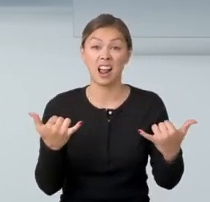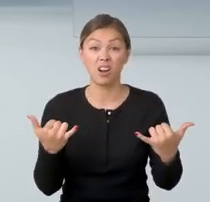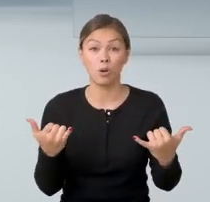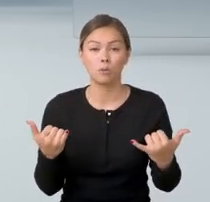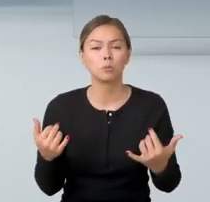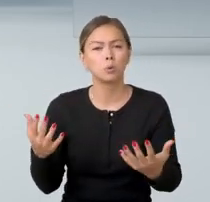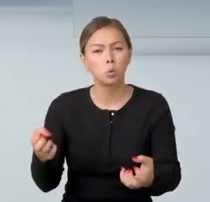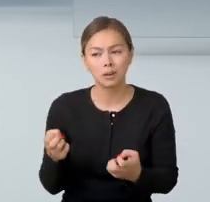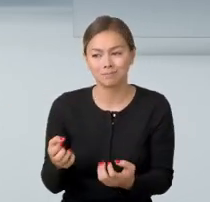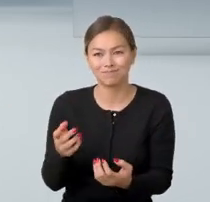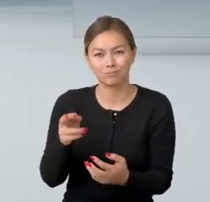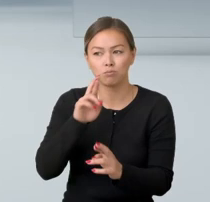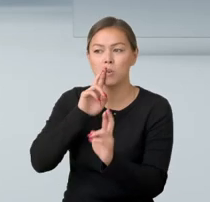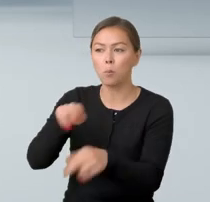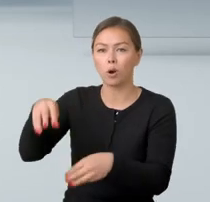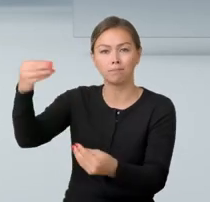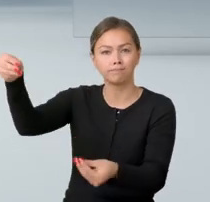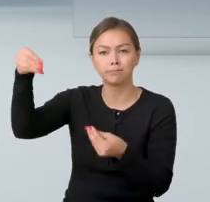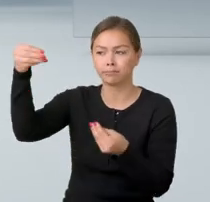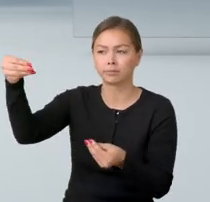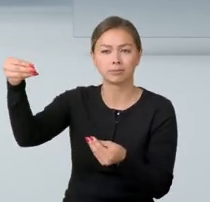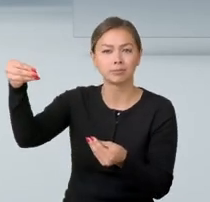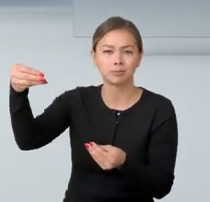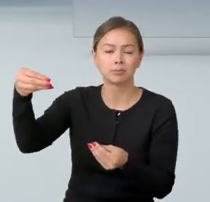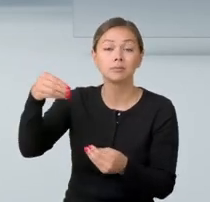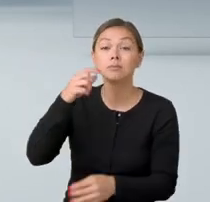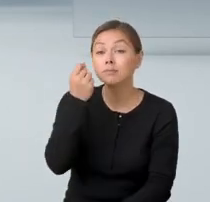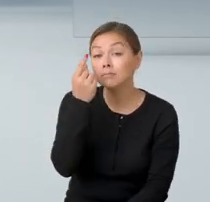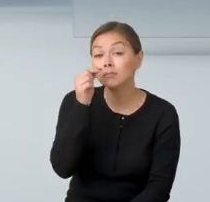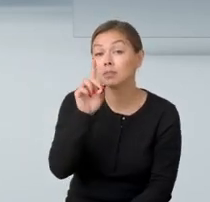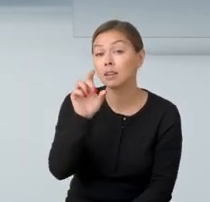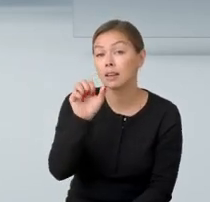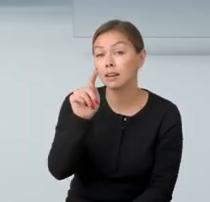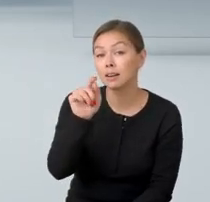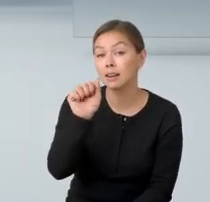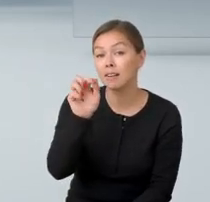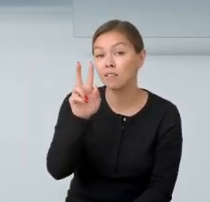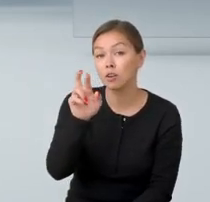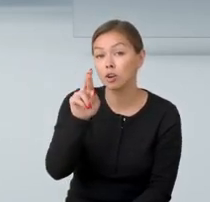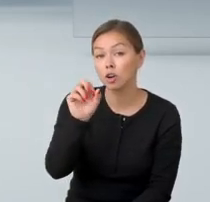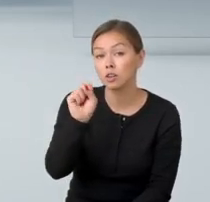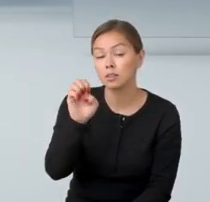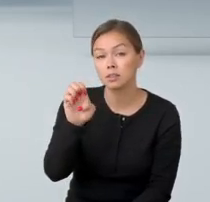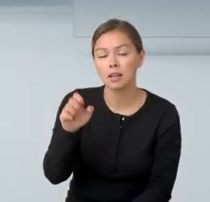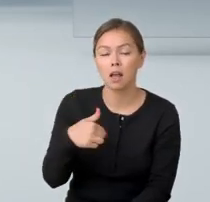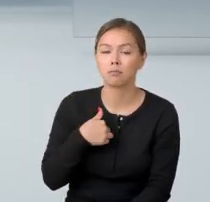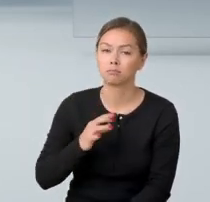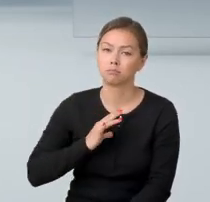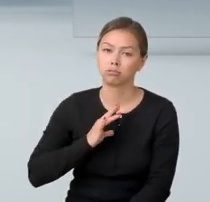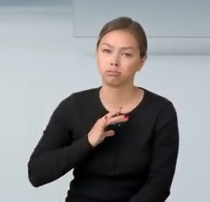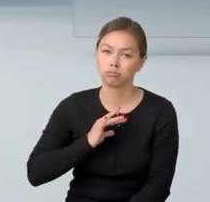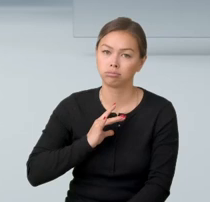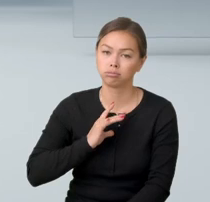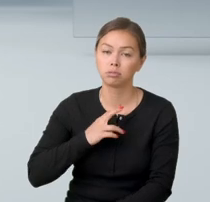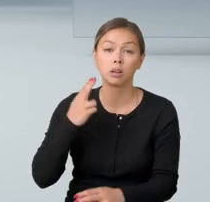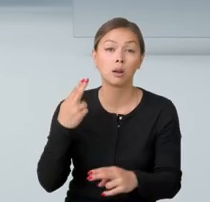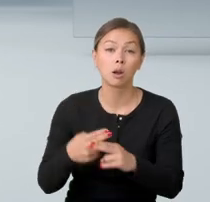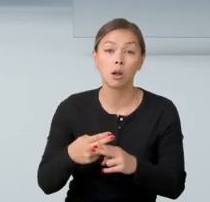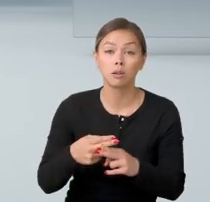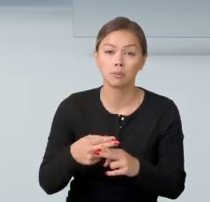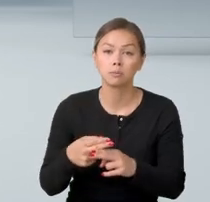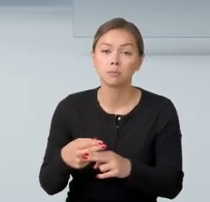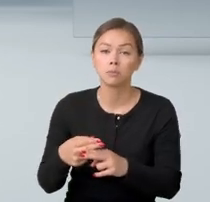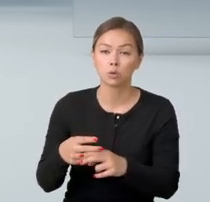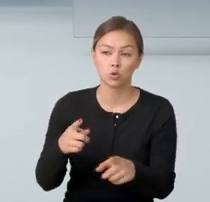we want to use our port and the dataverse already come with a very nice feature